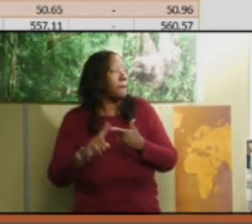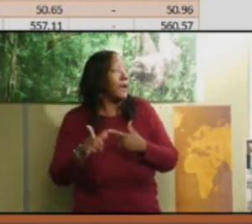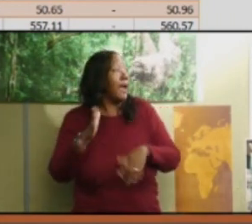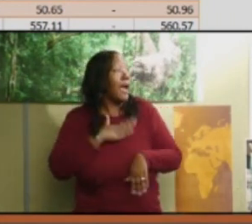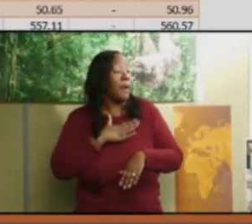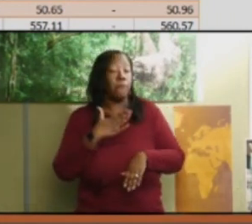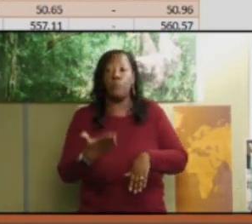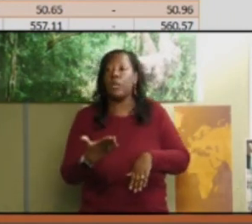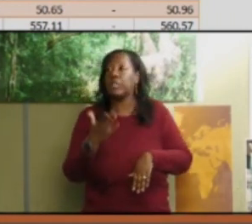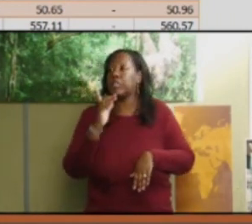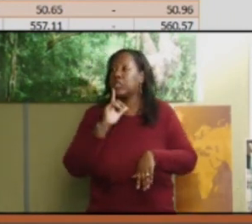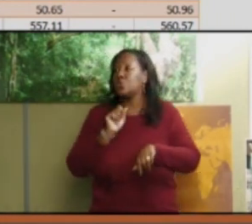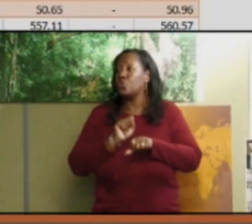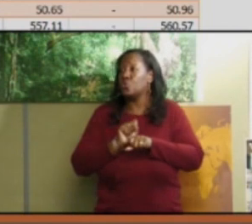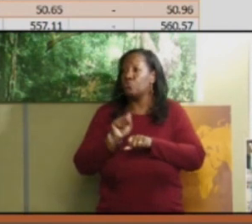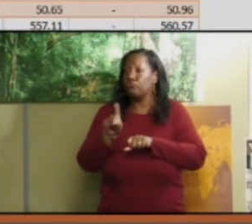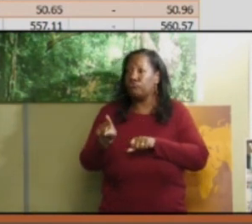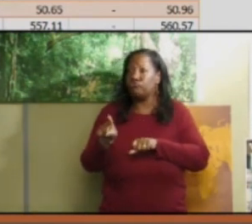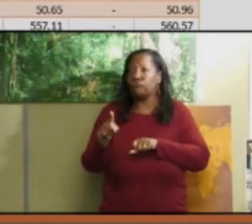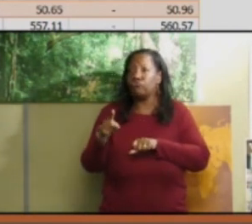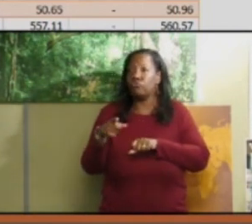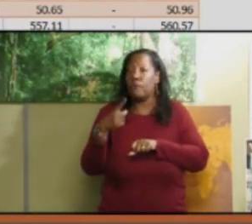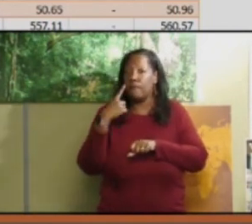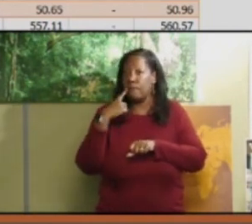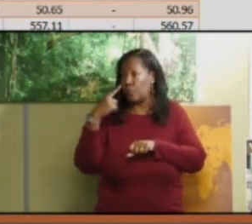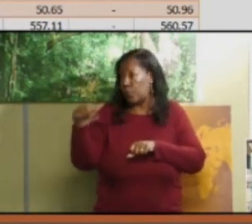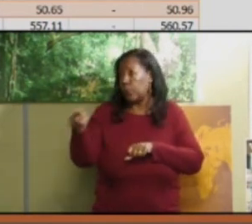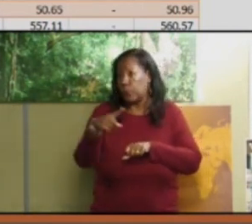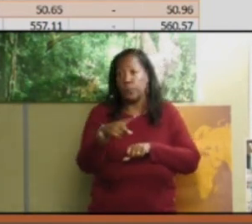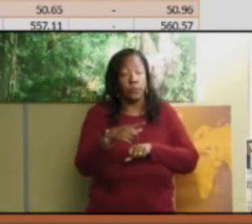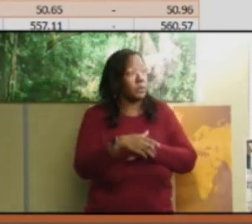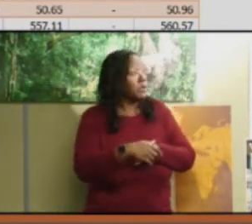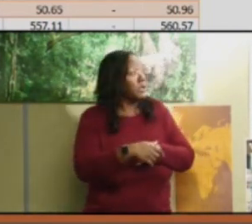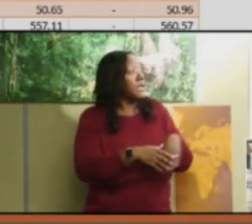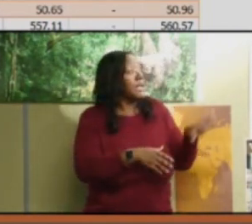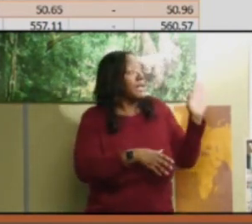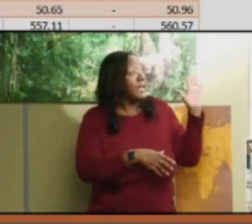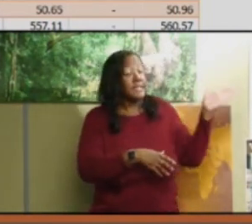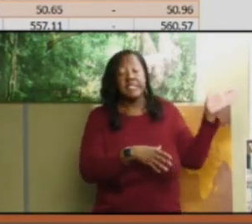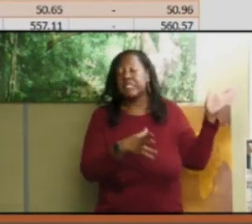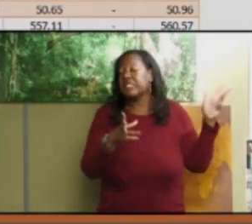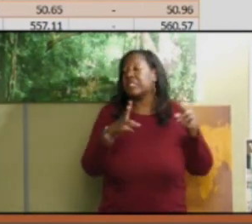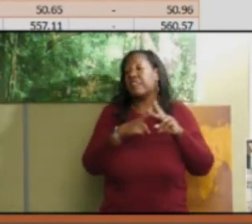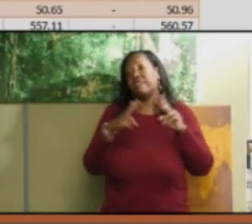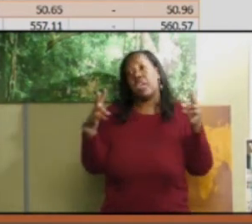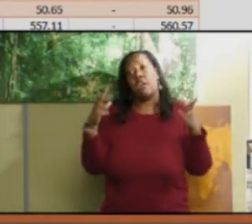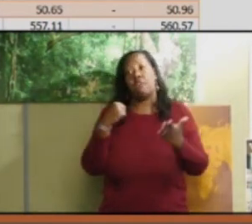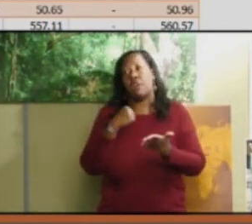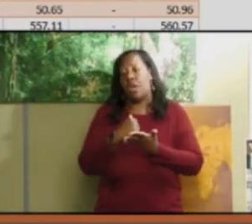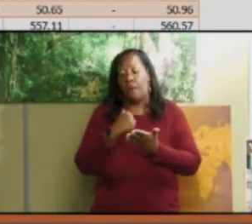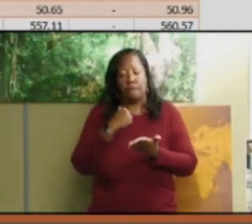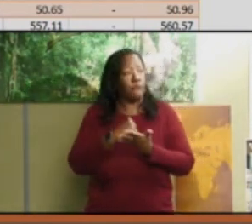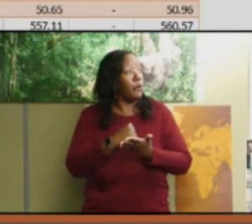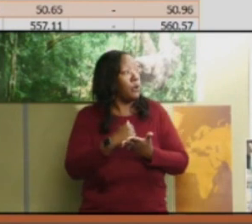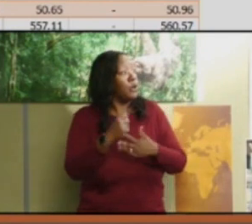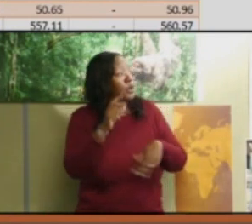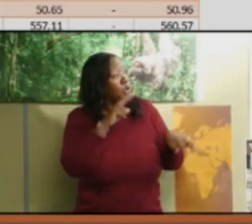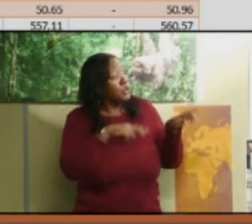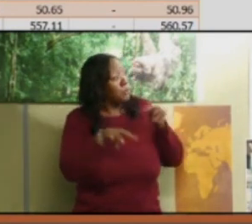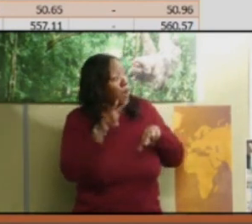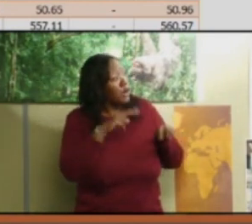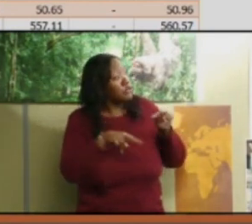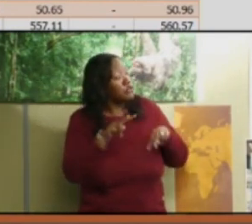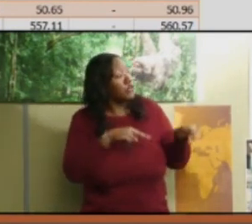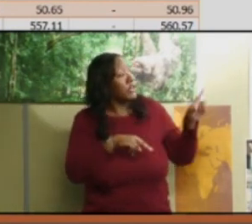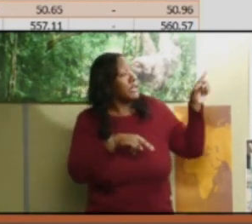this document with you because it's very helpful in monitoring